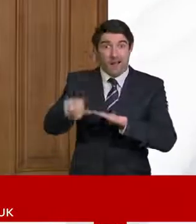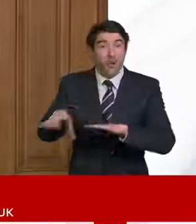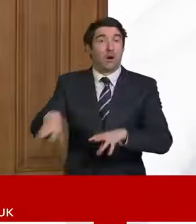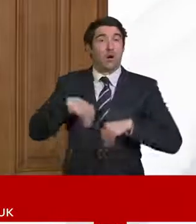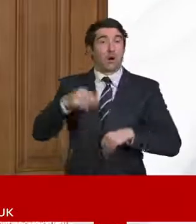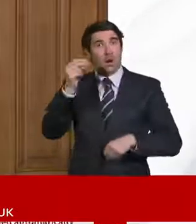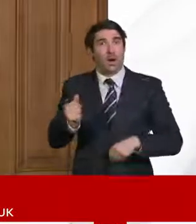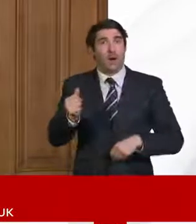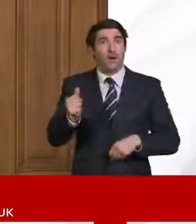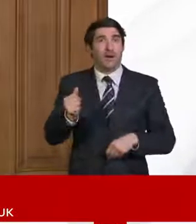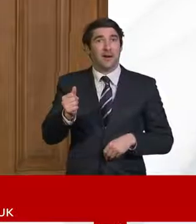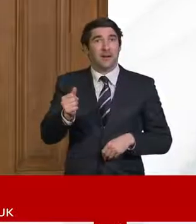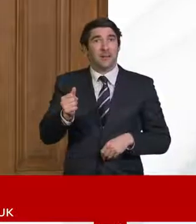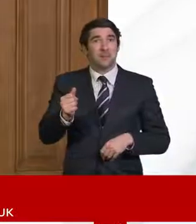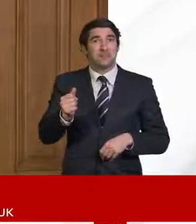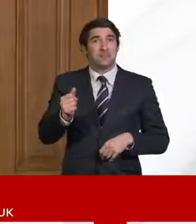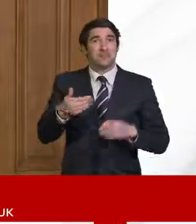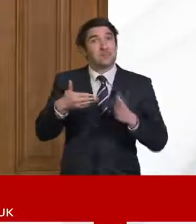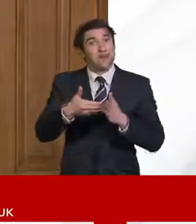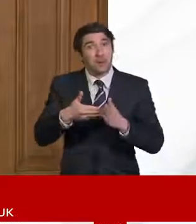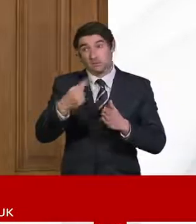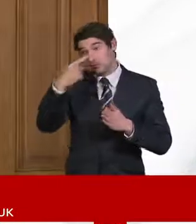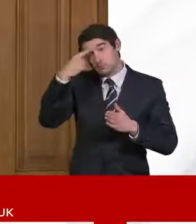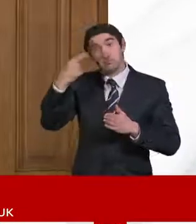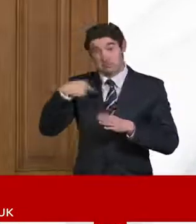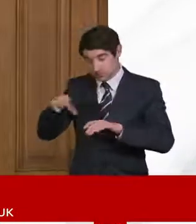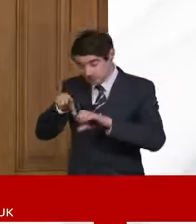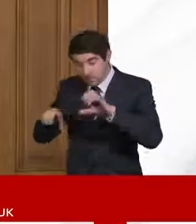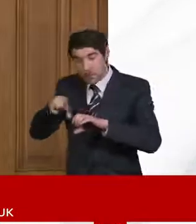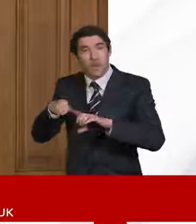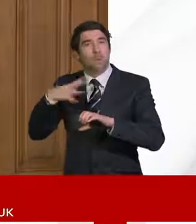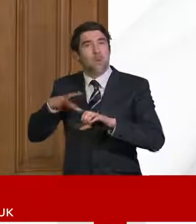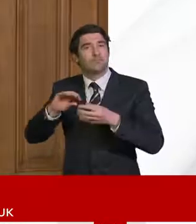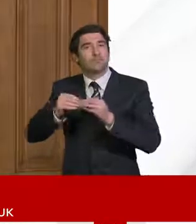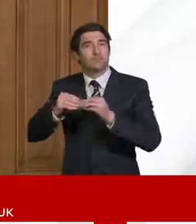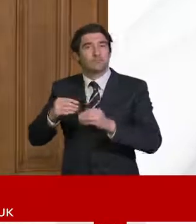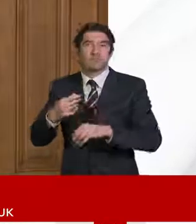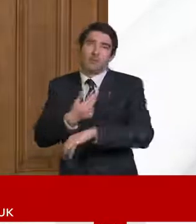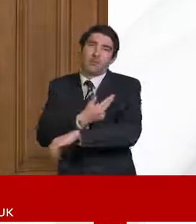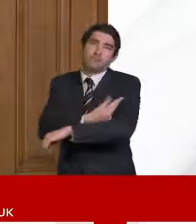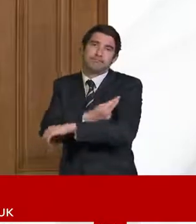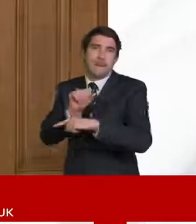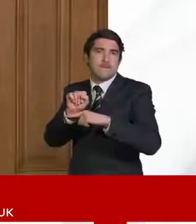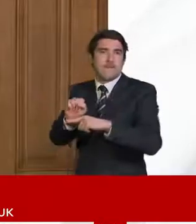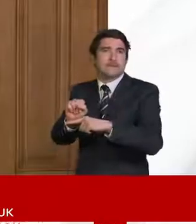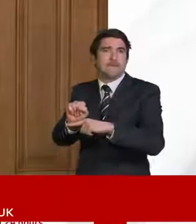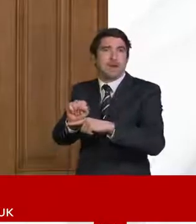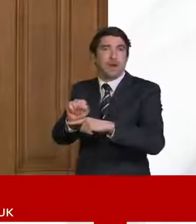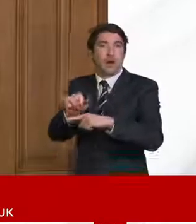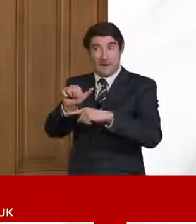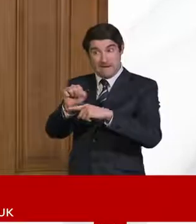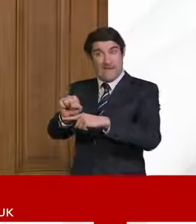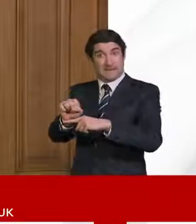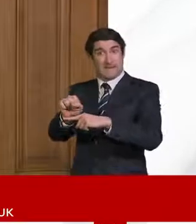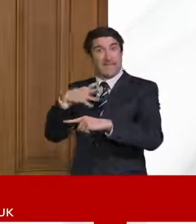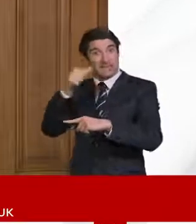vaccines going forward, we would know how many people we needed to immunise. If we are going to take lockdown measures off, we can model